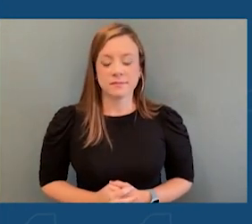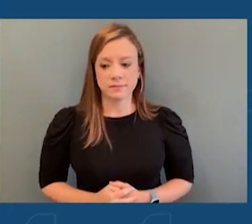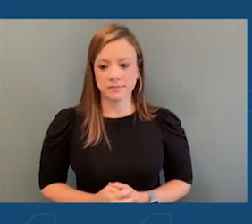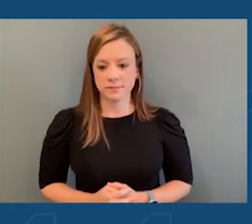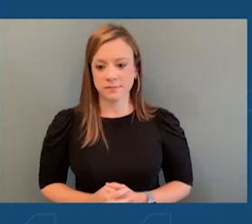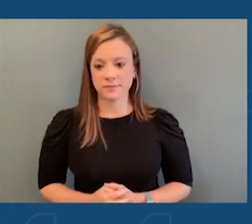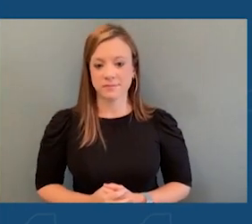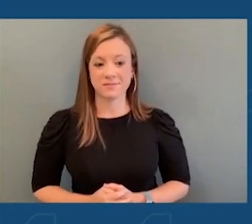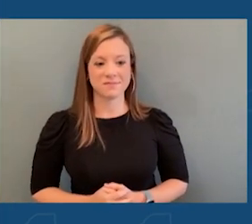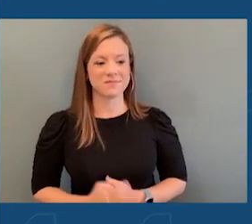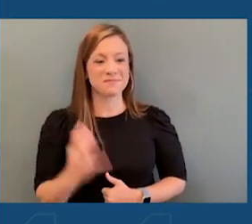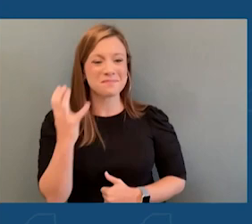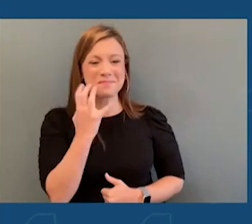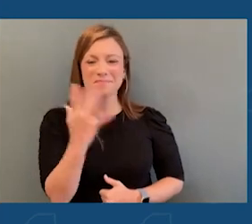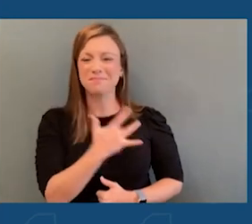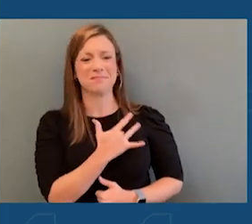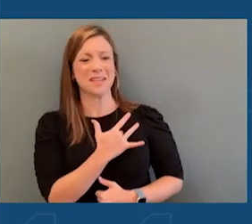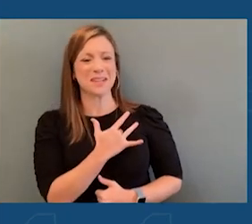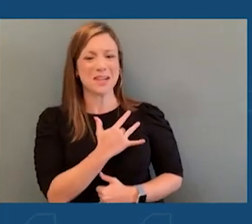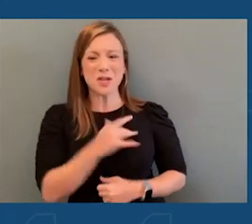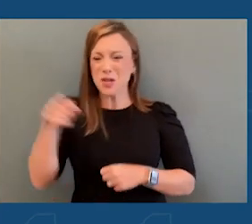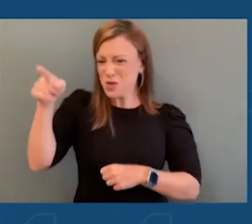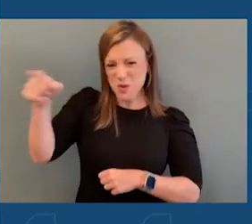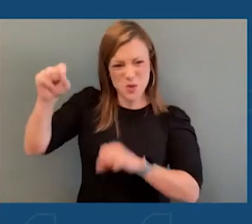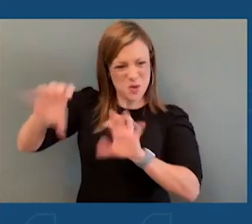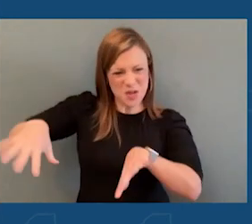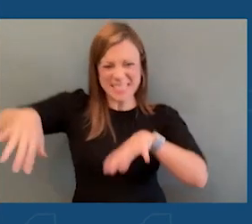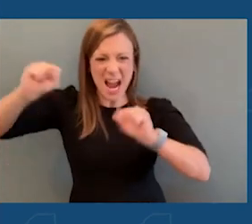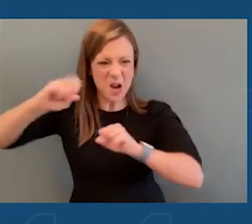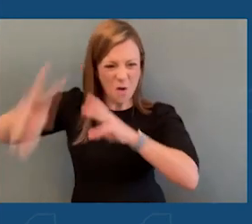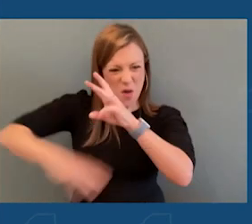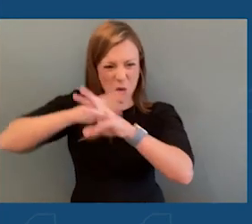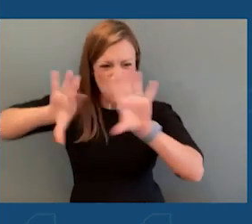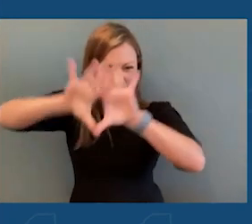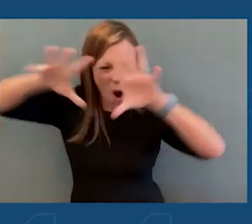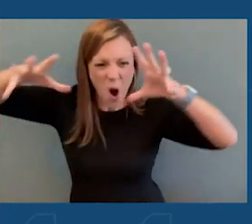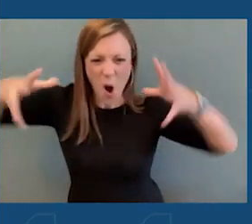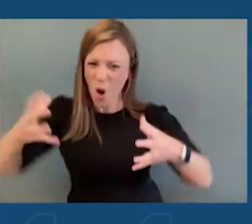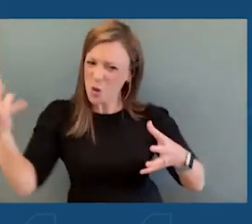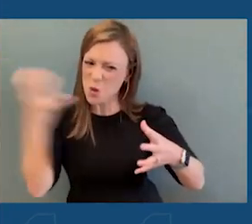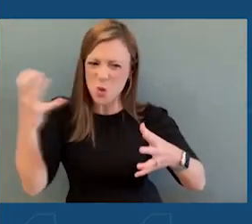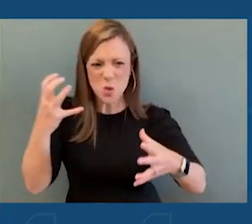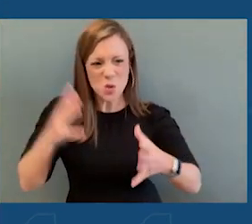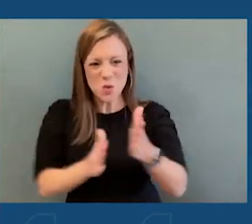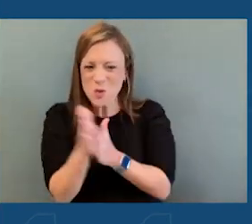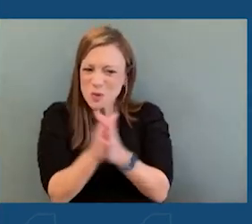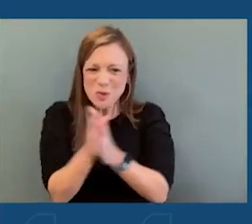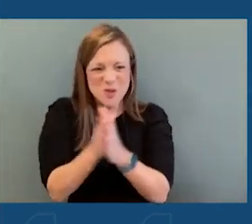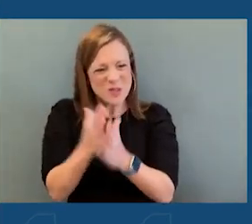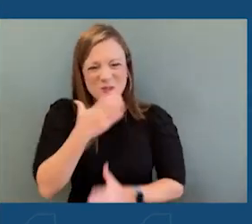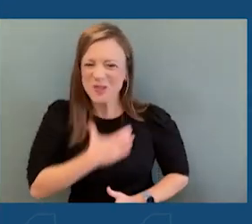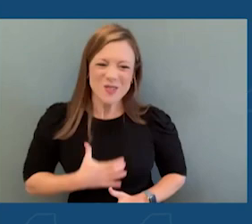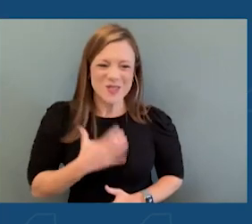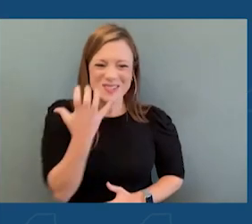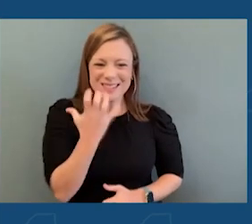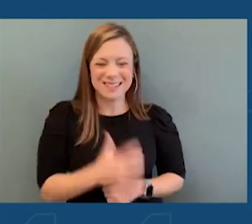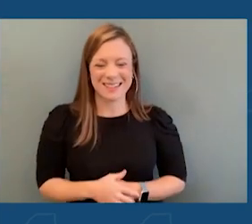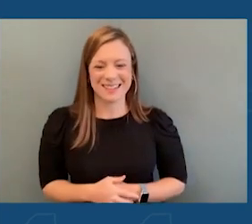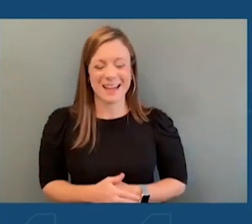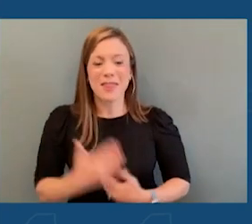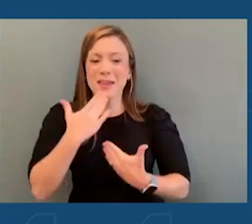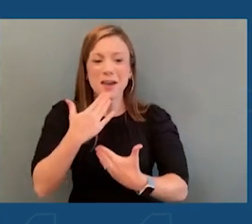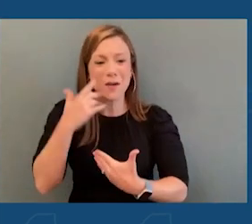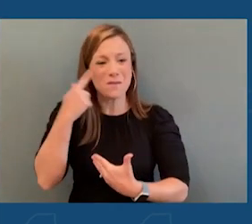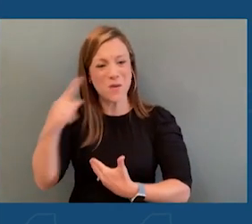Oh my God, you could run the world. I love the energy, the passion. Thank you for inviting me, and thank you for the special